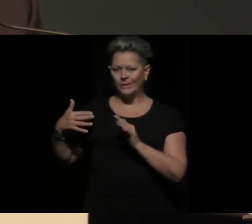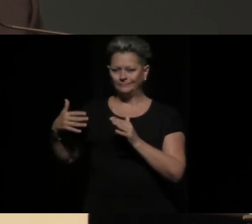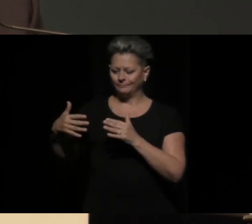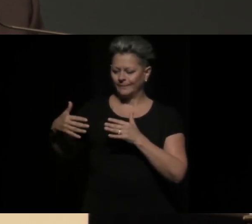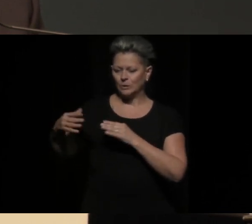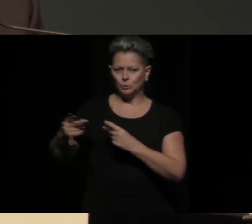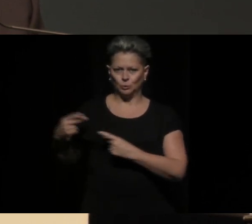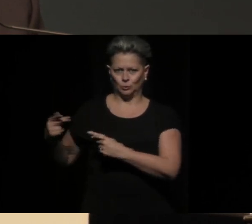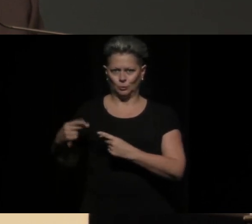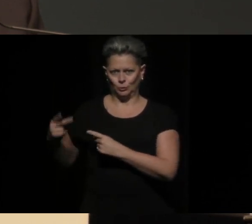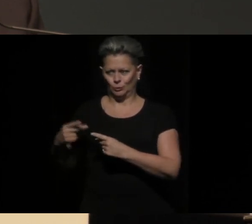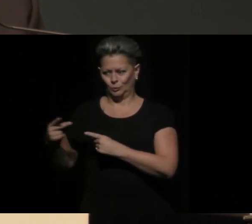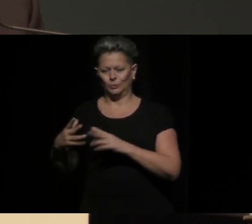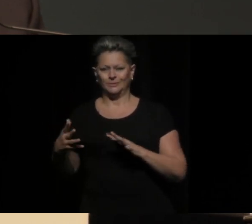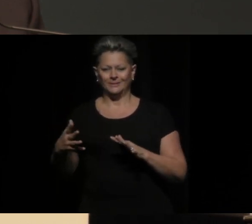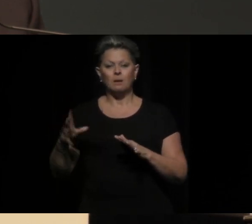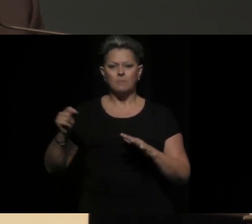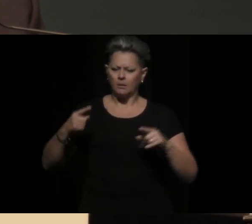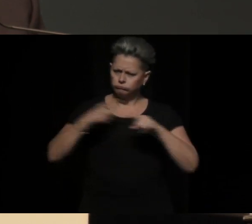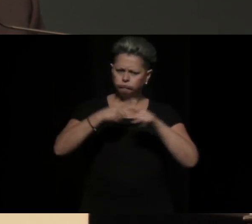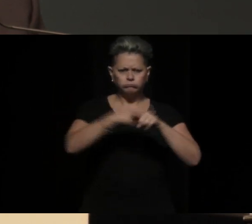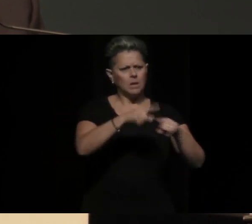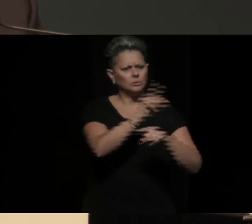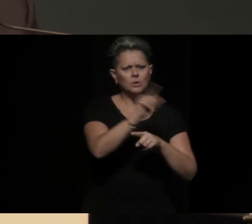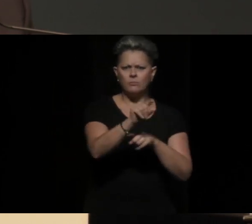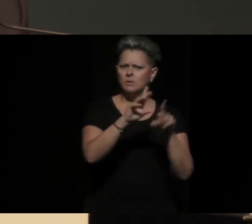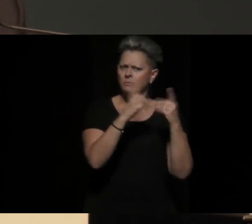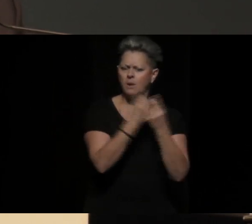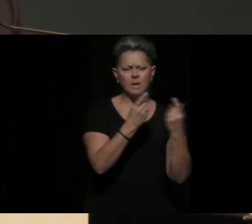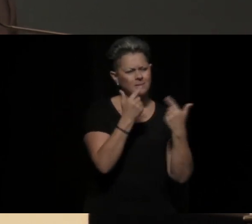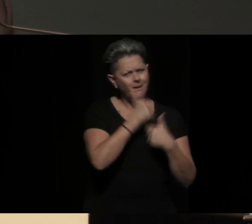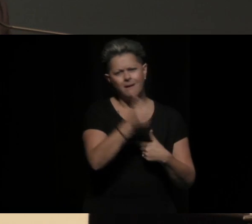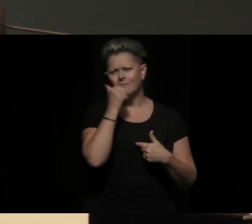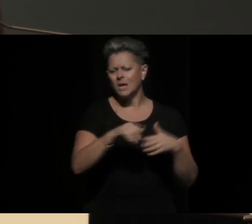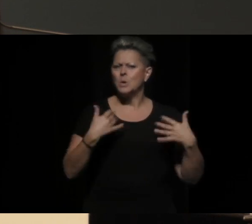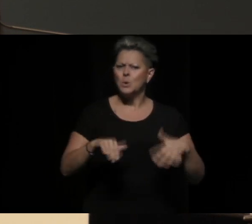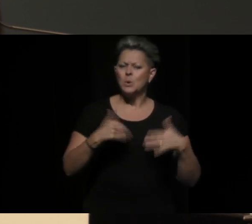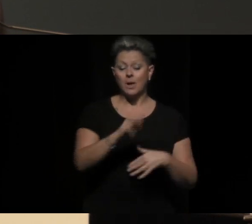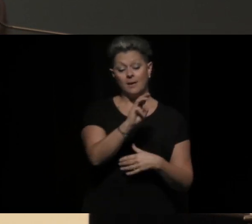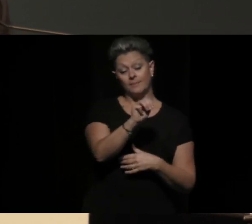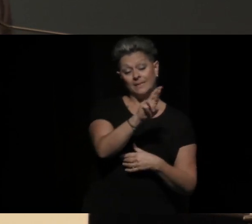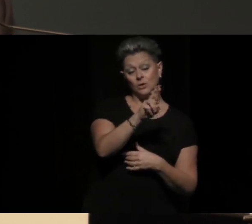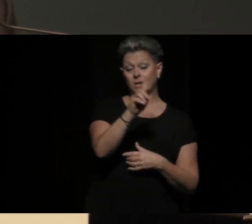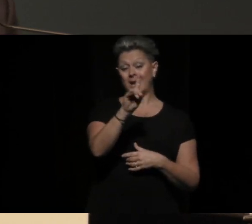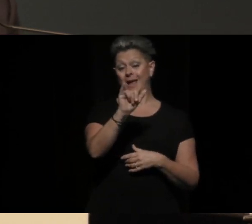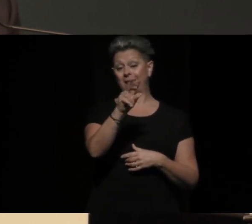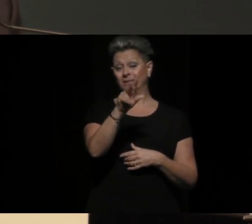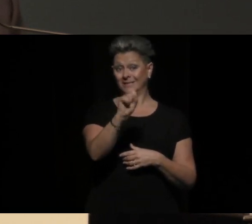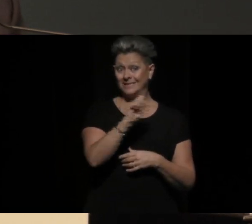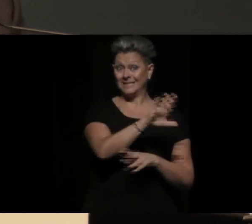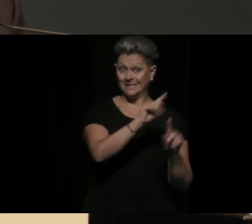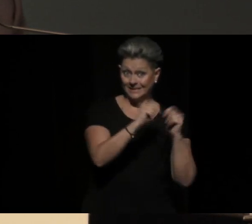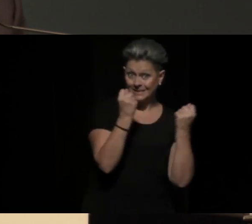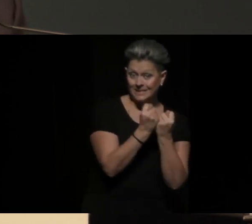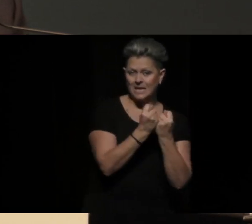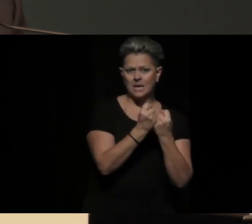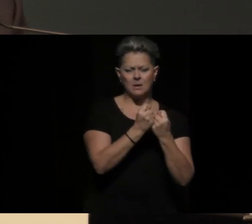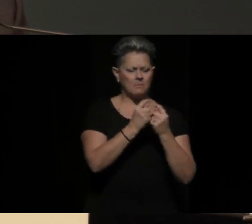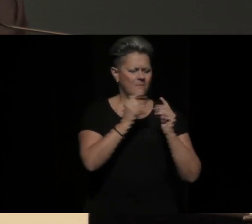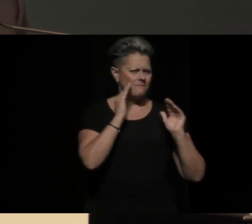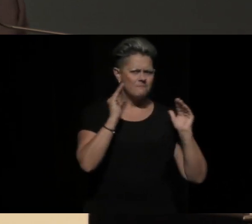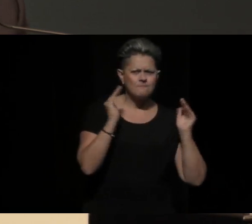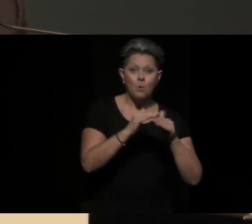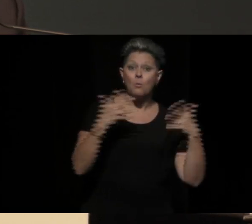every department across government every day of the week. Mr. Davis and his team played a key role in reconfiguring the House